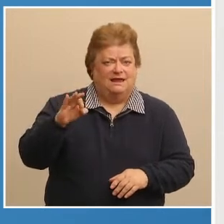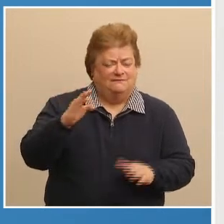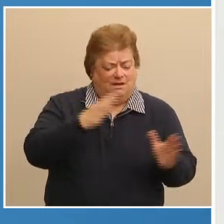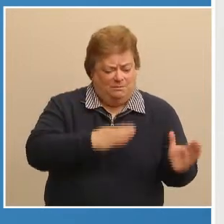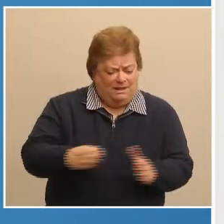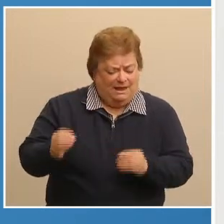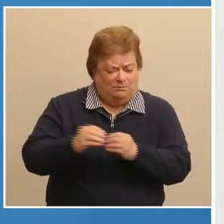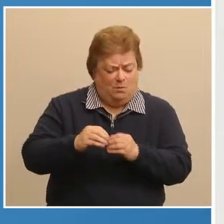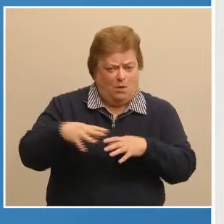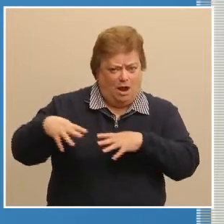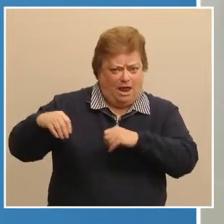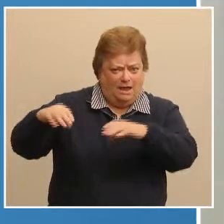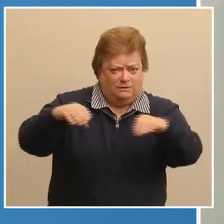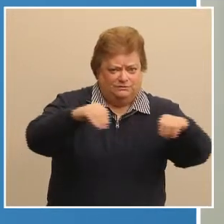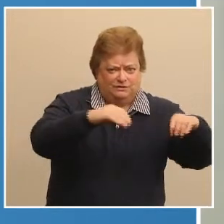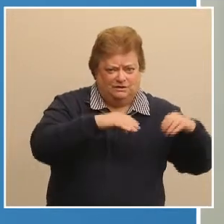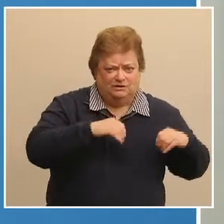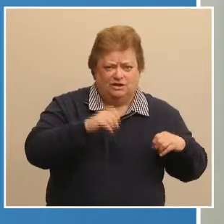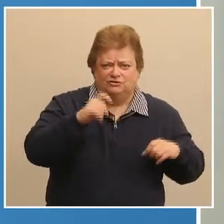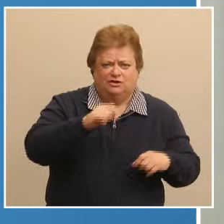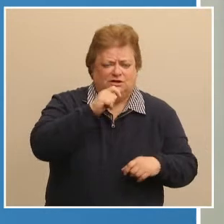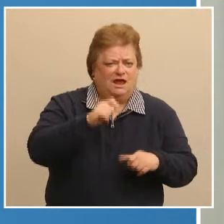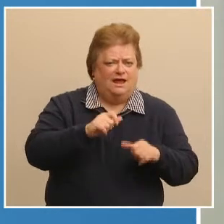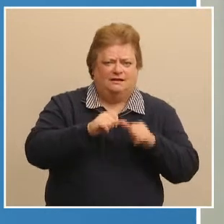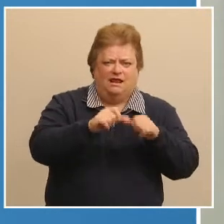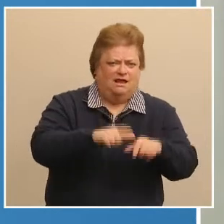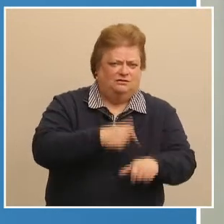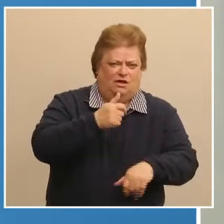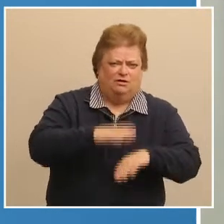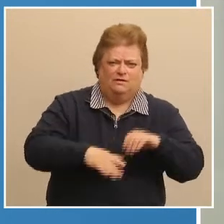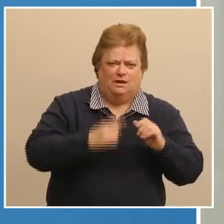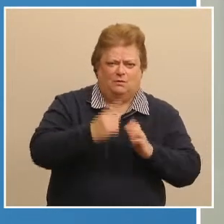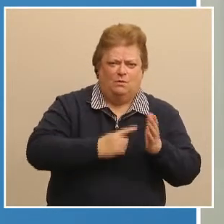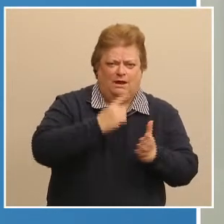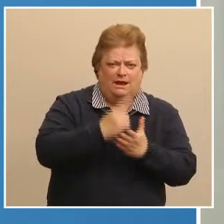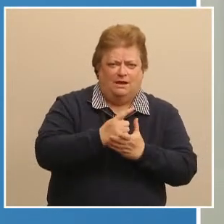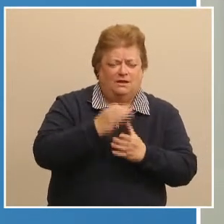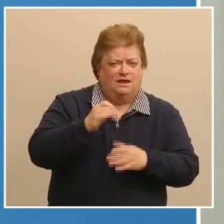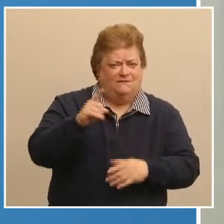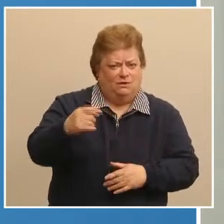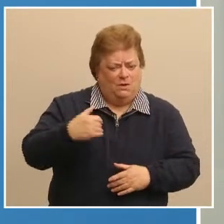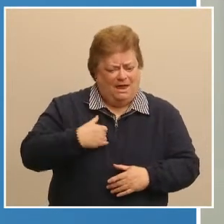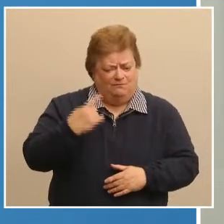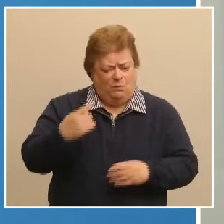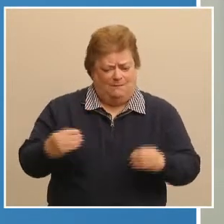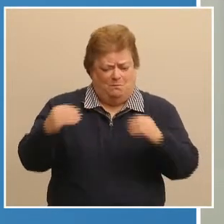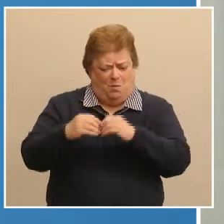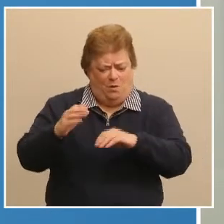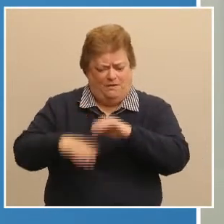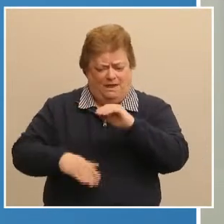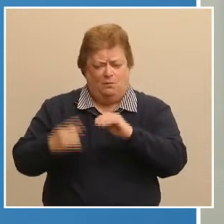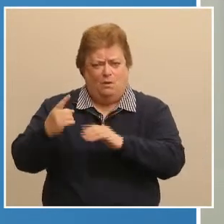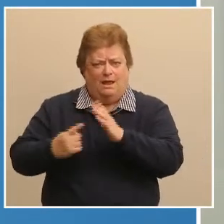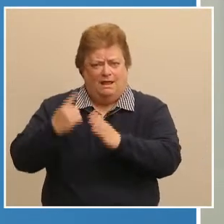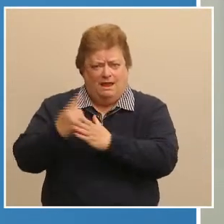outages occur, they should not last longer than an hour. And if you experience one that does last longer than an hour, please report it